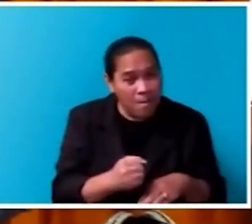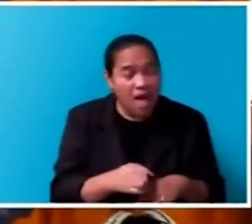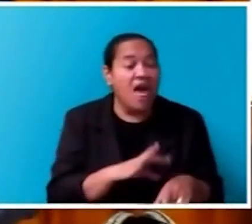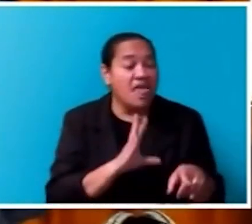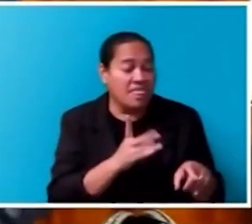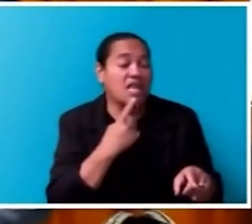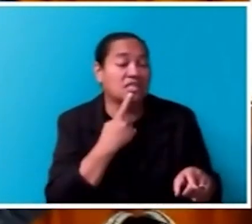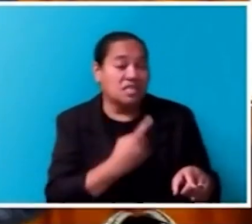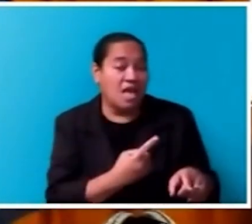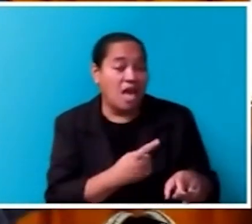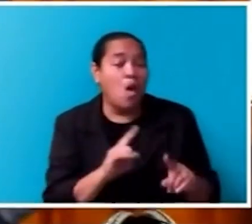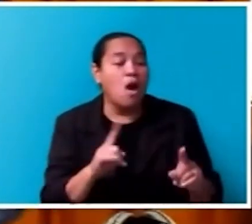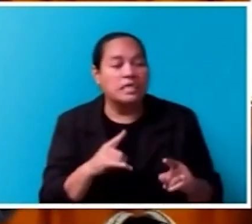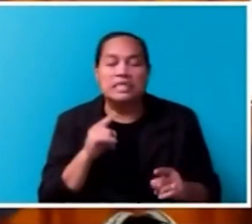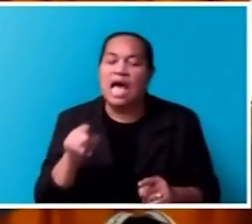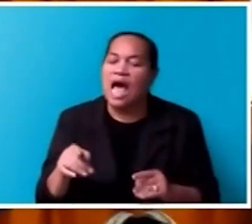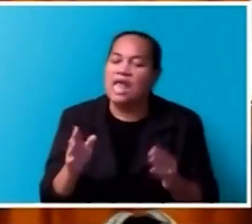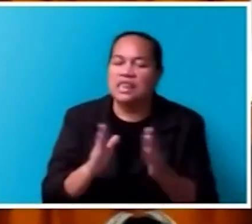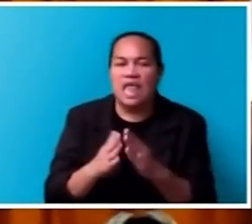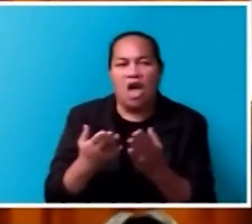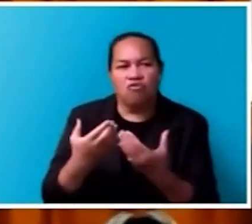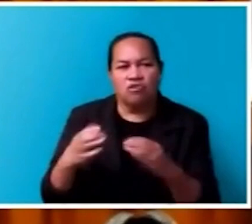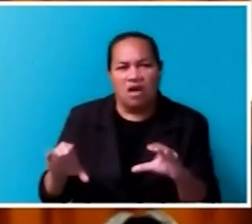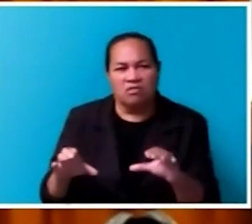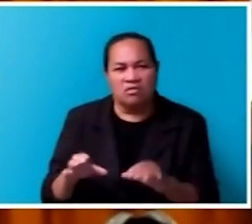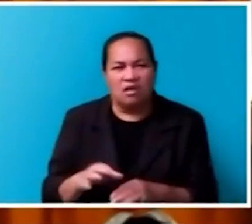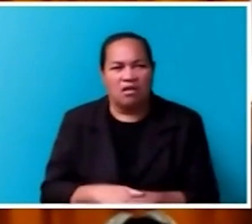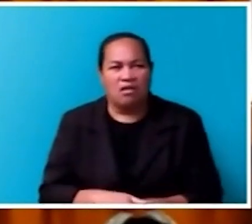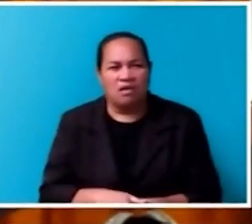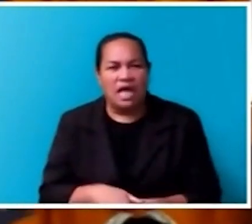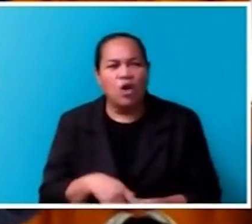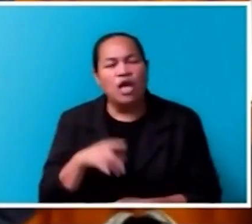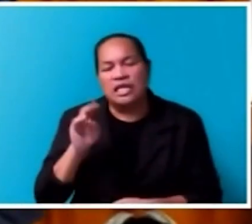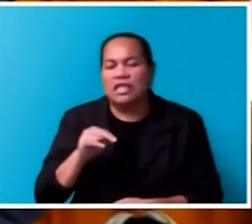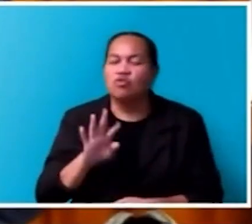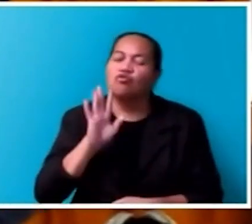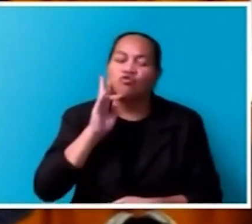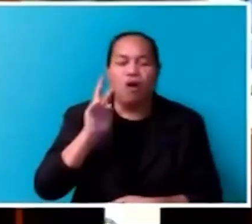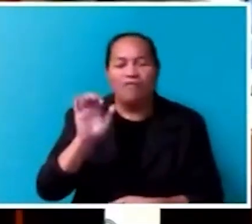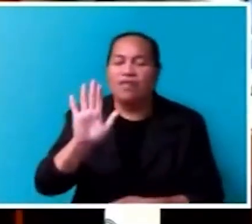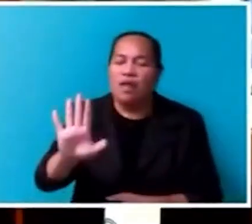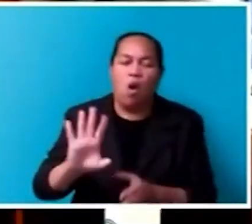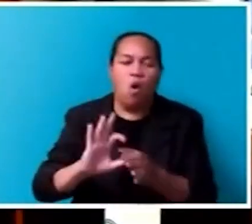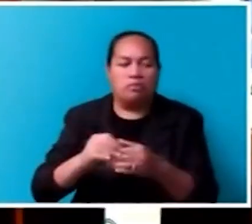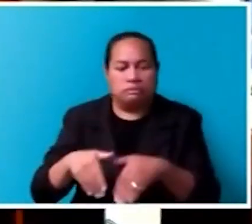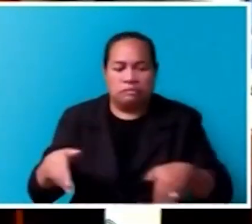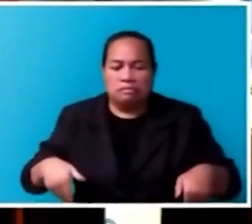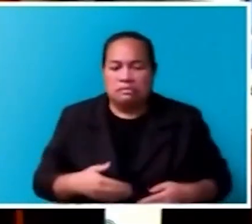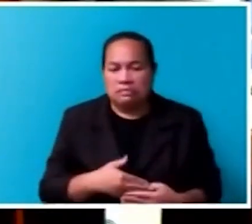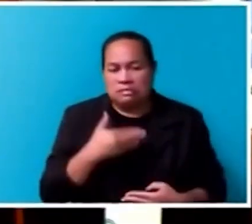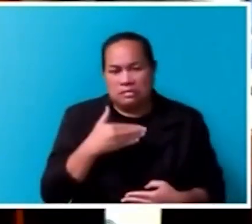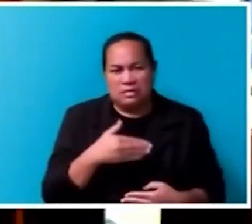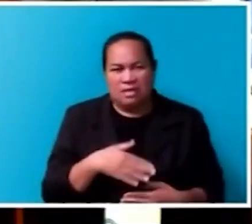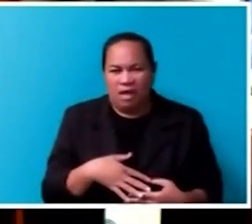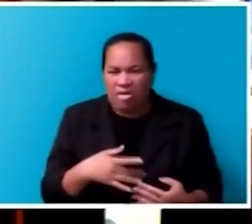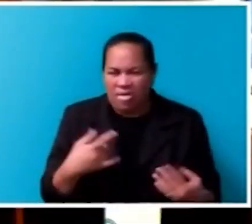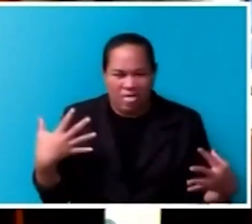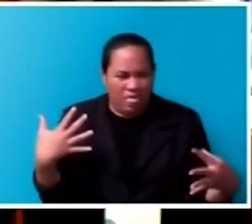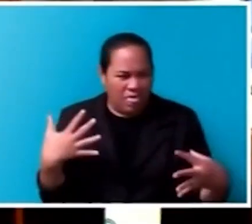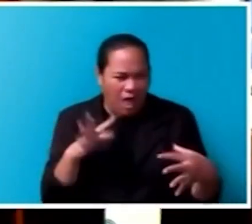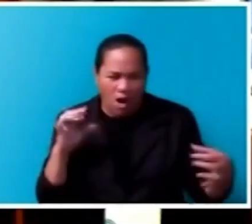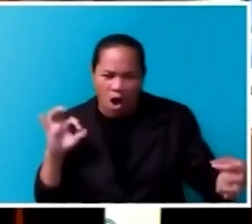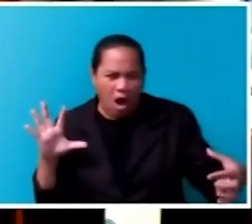that this council, they are independent. They need to look after their own affairs. So there's a big disconnect,